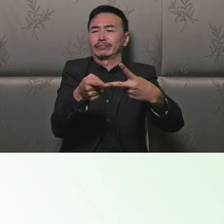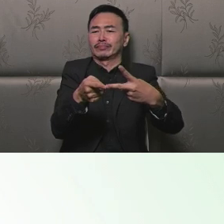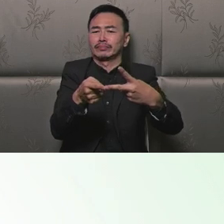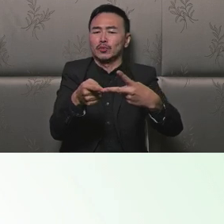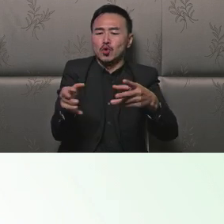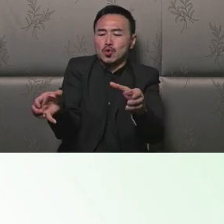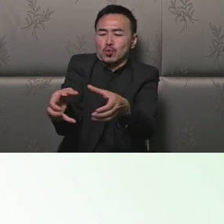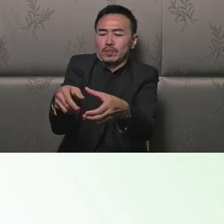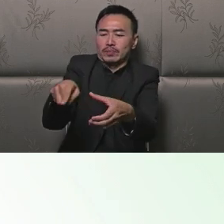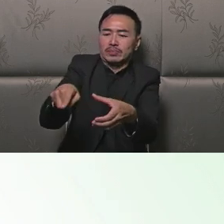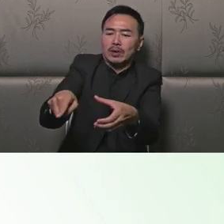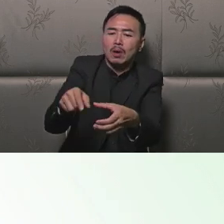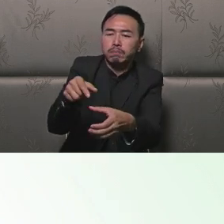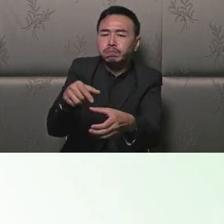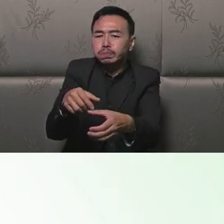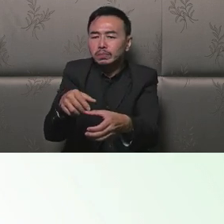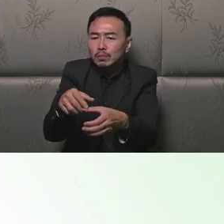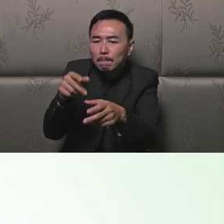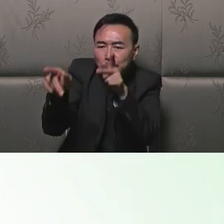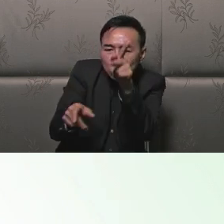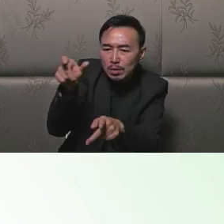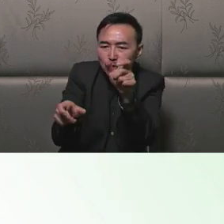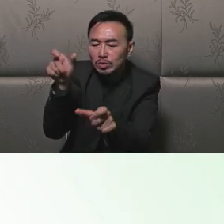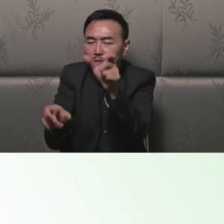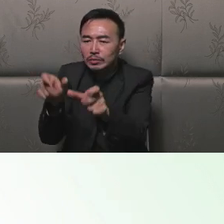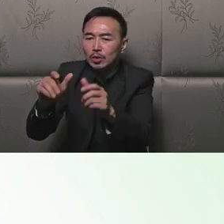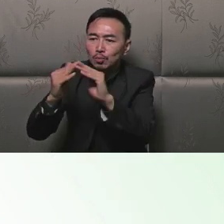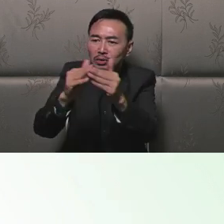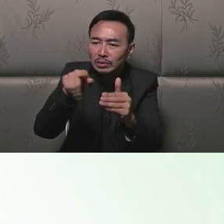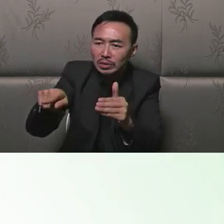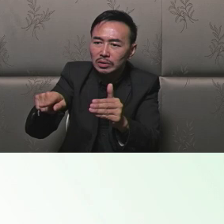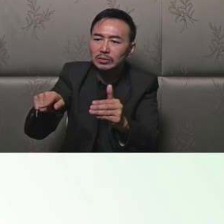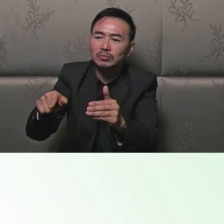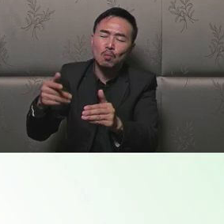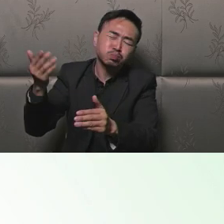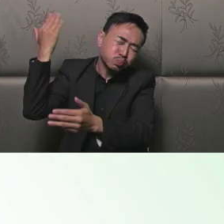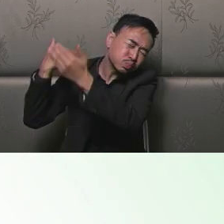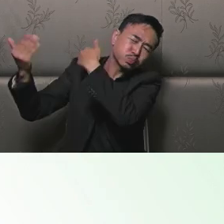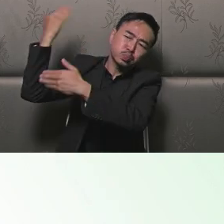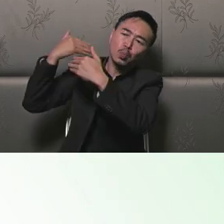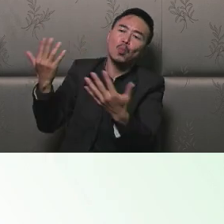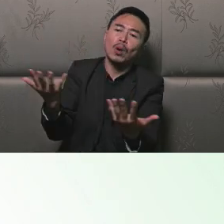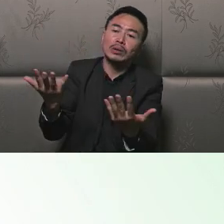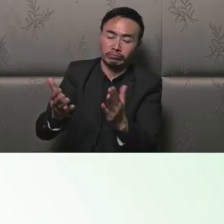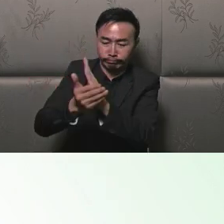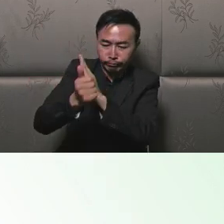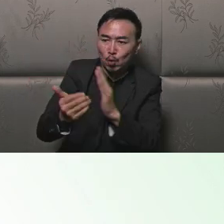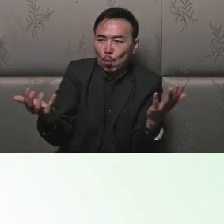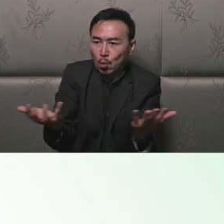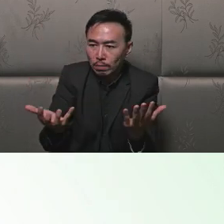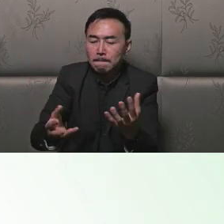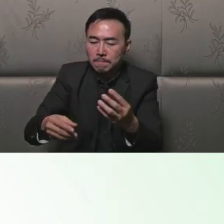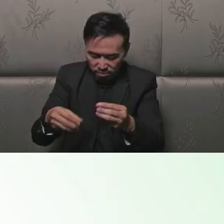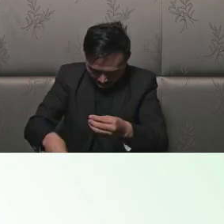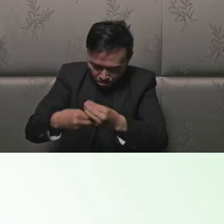and non-indigenous learners. Using this approach, it is very important for a teacher to